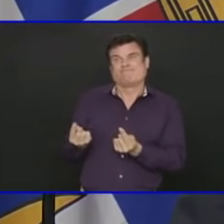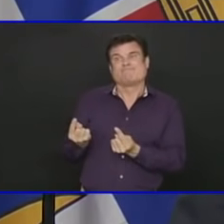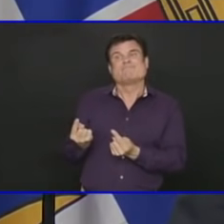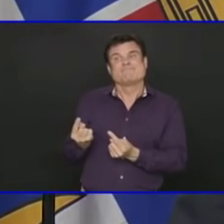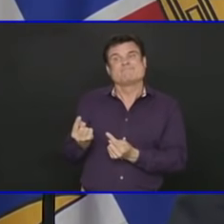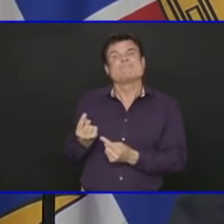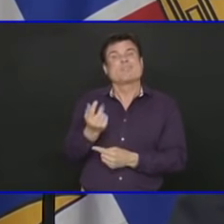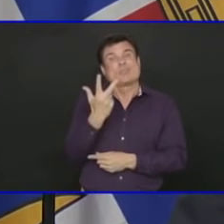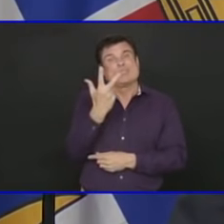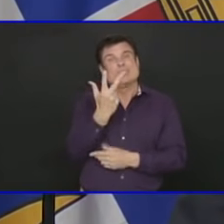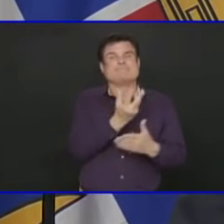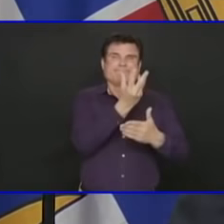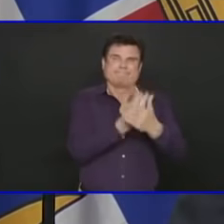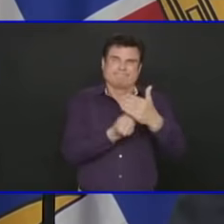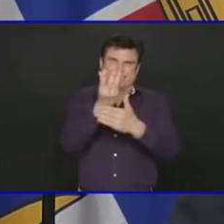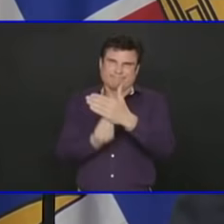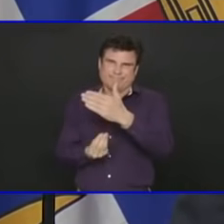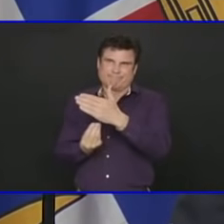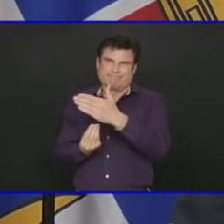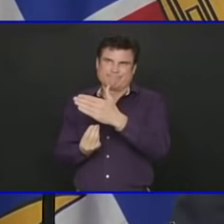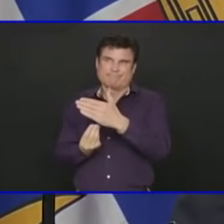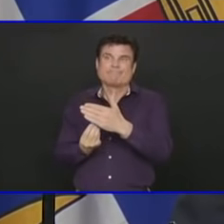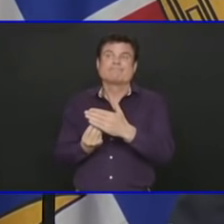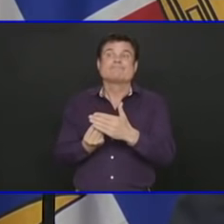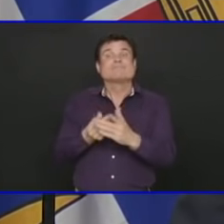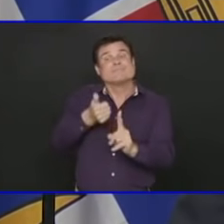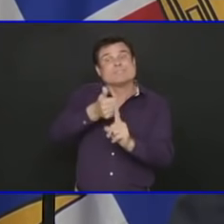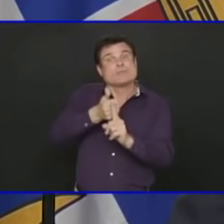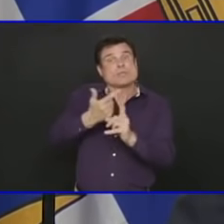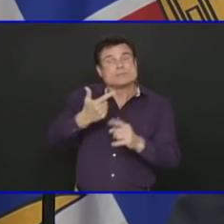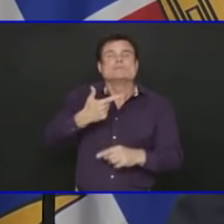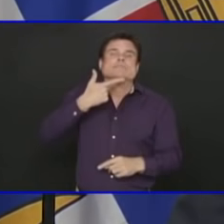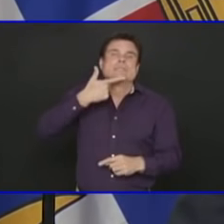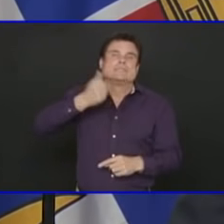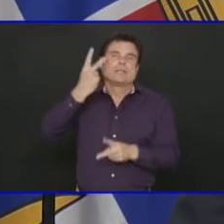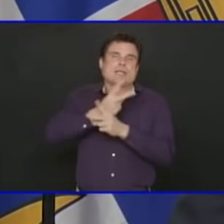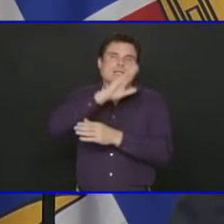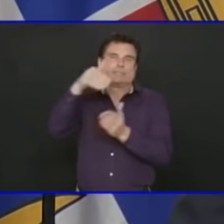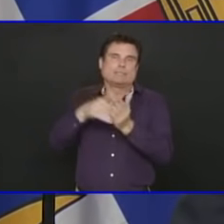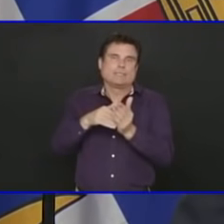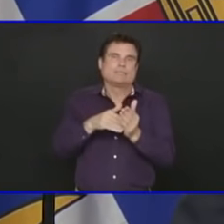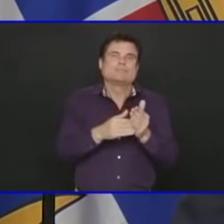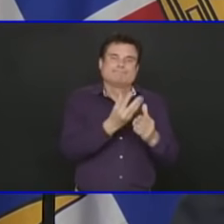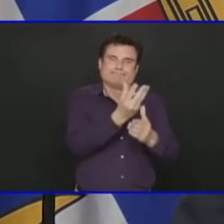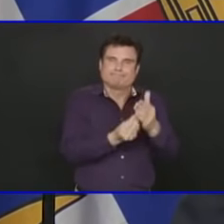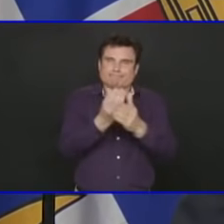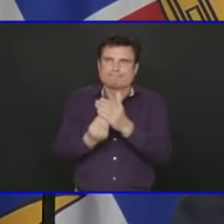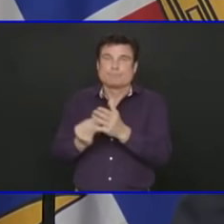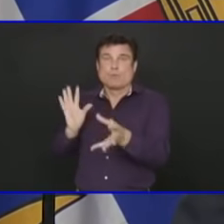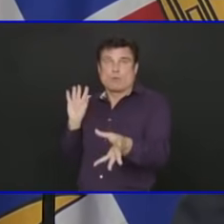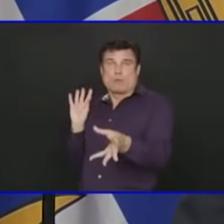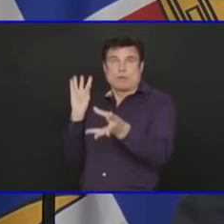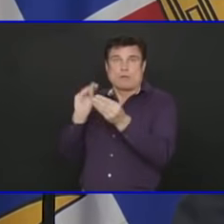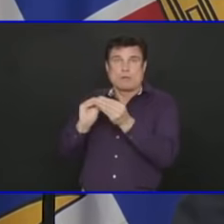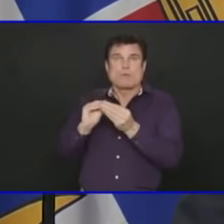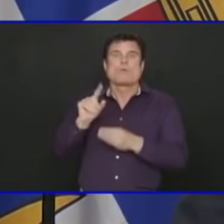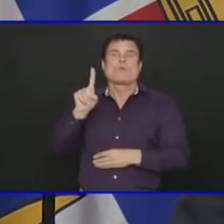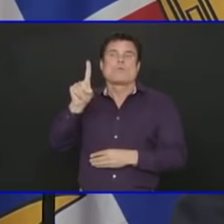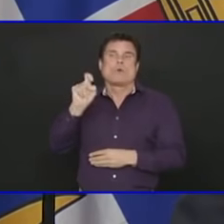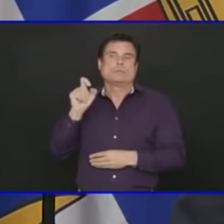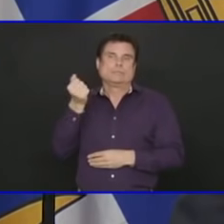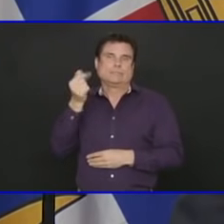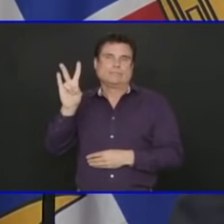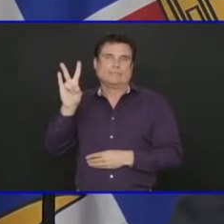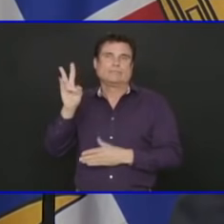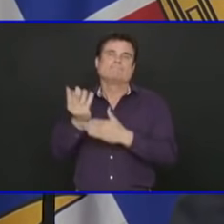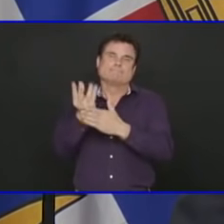to 117. And as always, we are thinking every day of the families and the care providers for